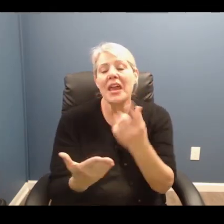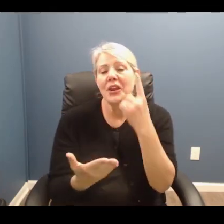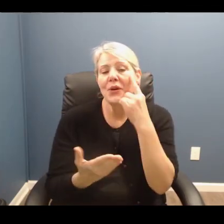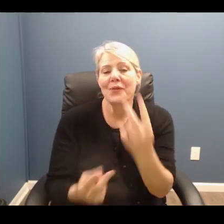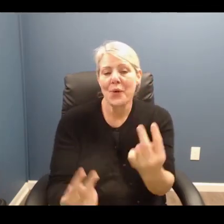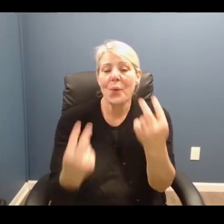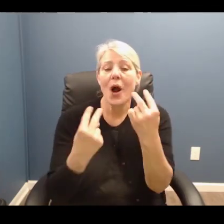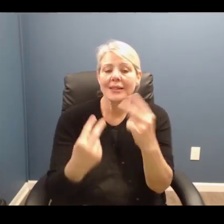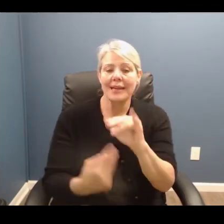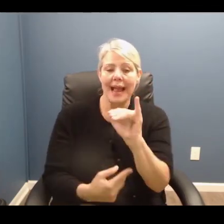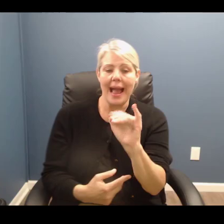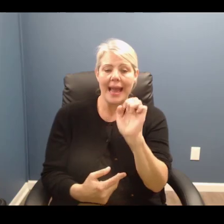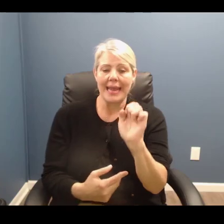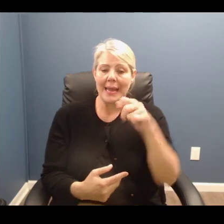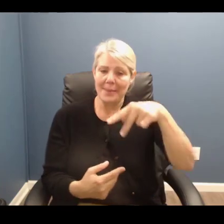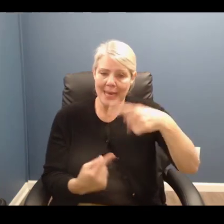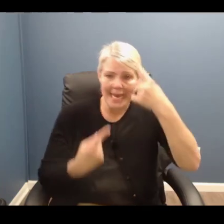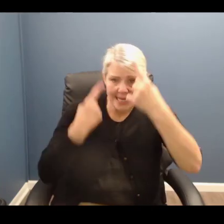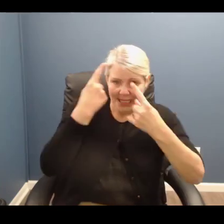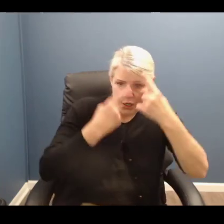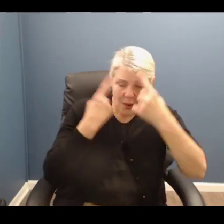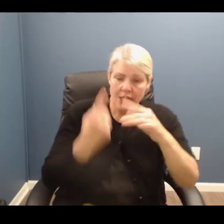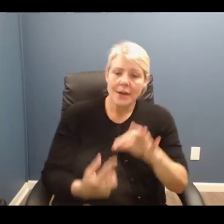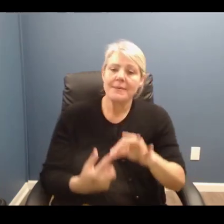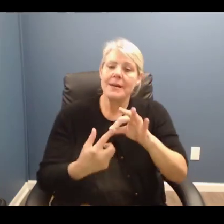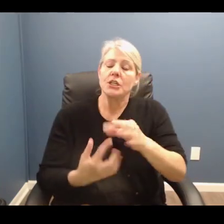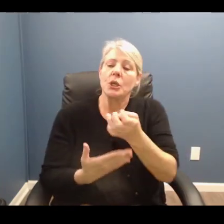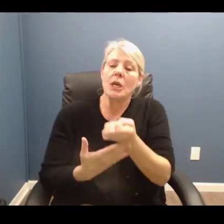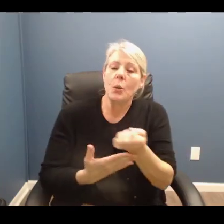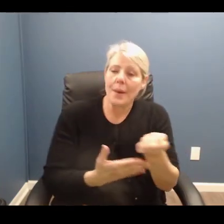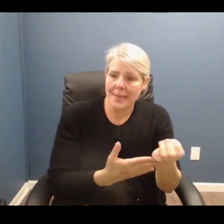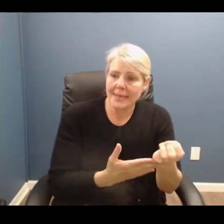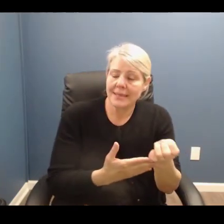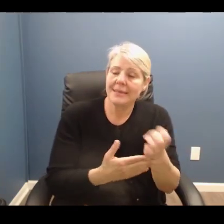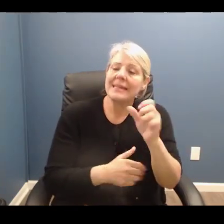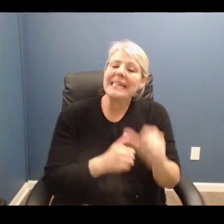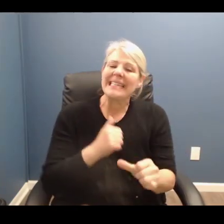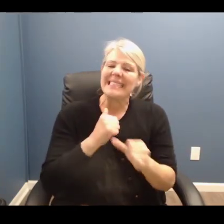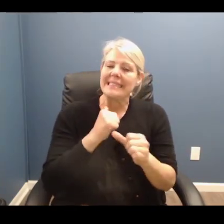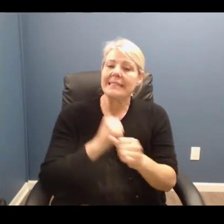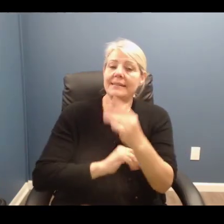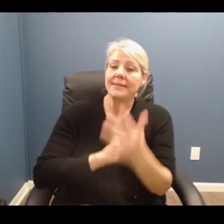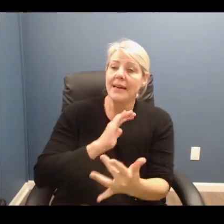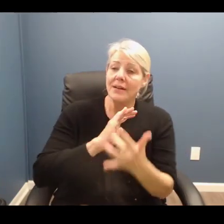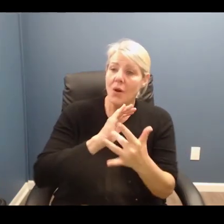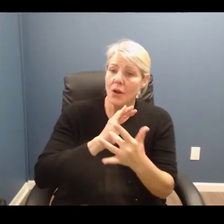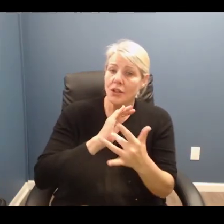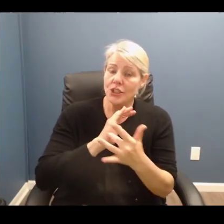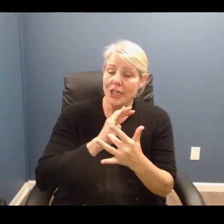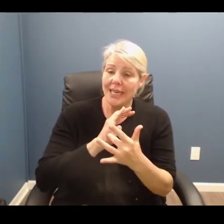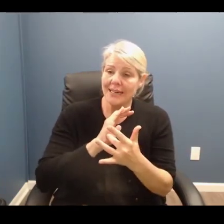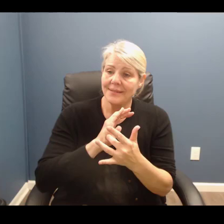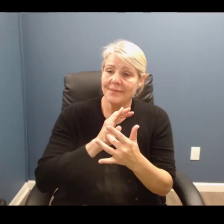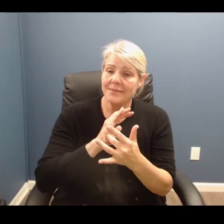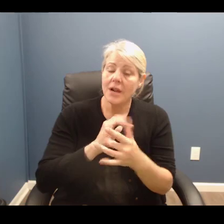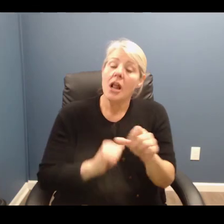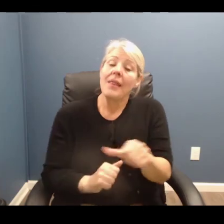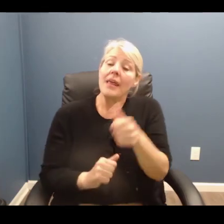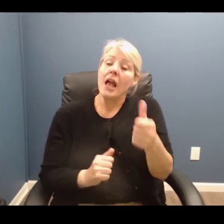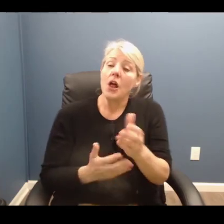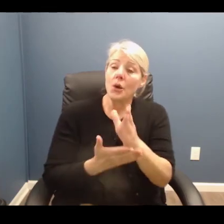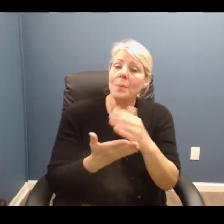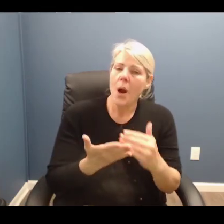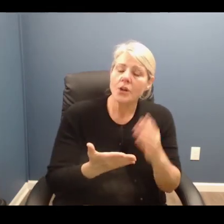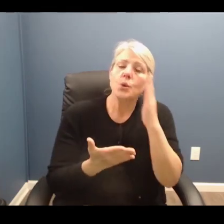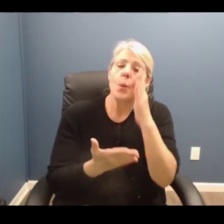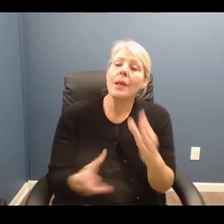Thank you for watching the IEP Consideration of Special Factors, Assistive Technology Devices and Services. The other parts